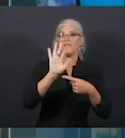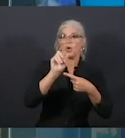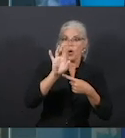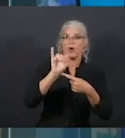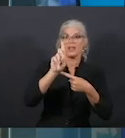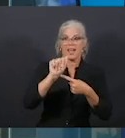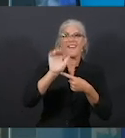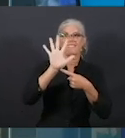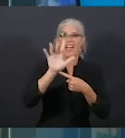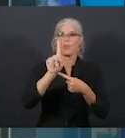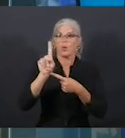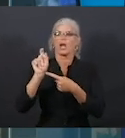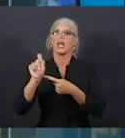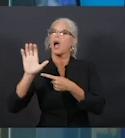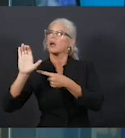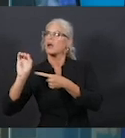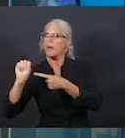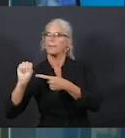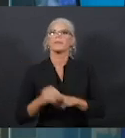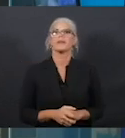Florida511.com. Again, Governor DeSantis, thank you for your leadership.